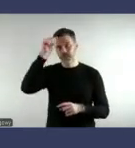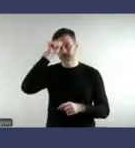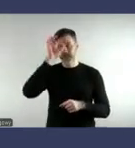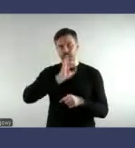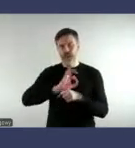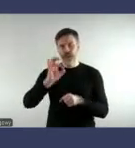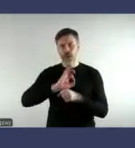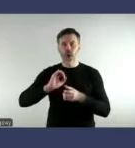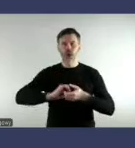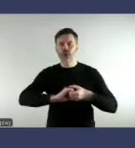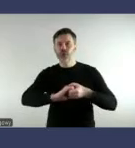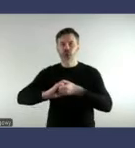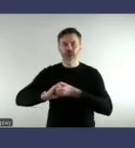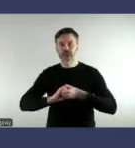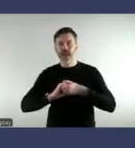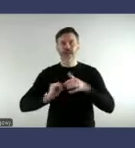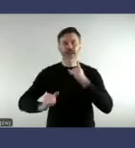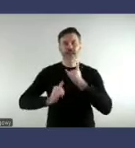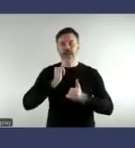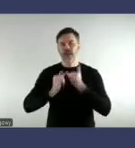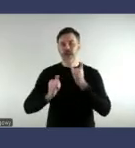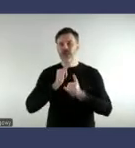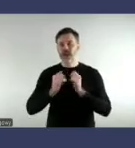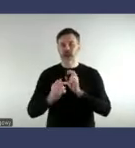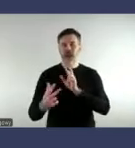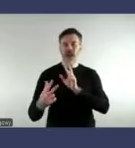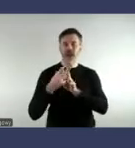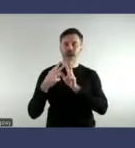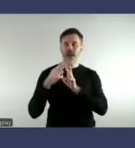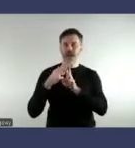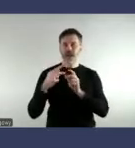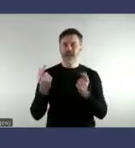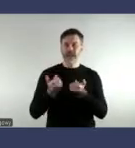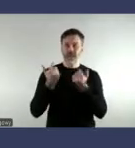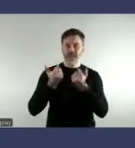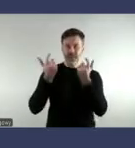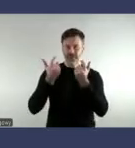and a project that is now referred to as the Solidarity in the Face of Danger.